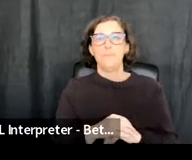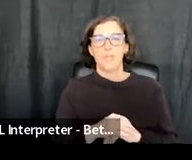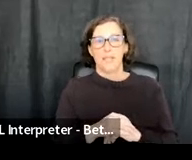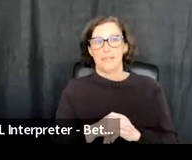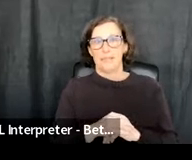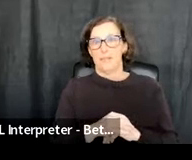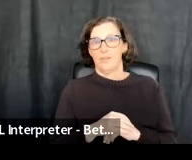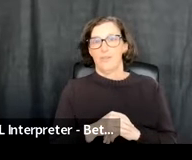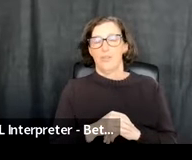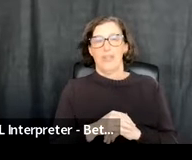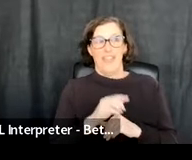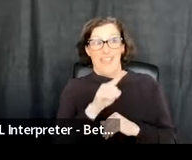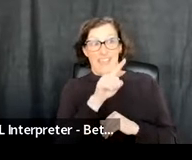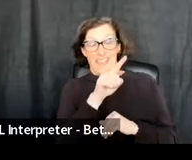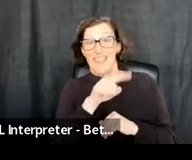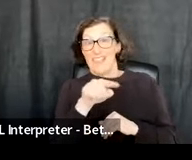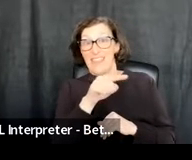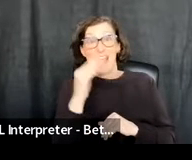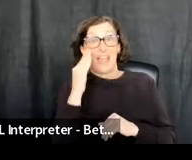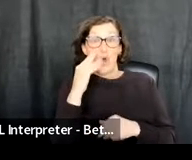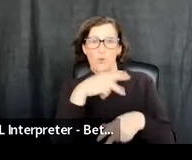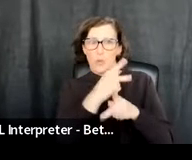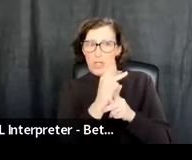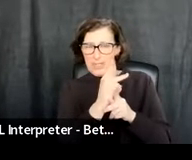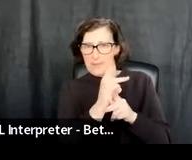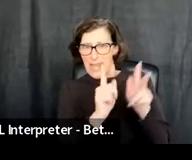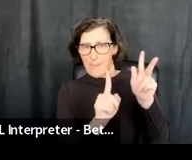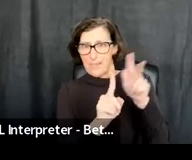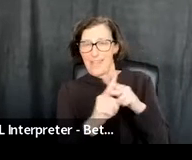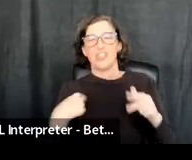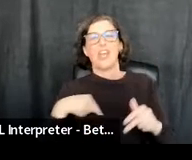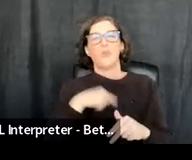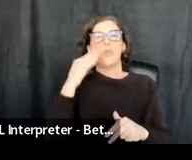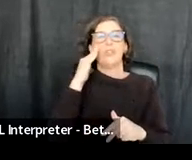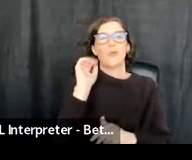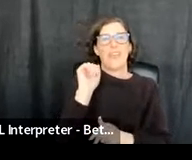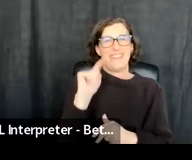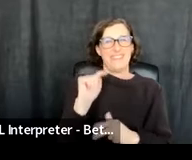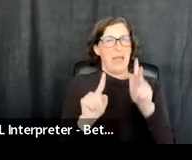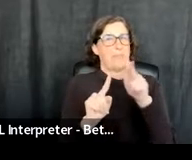productivity application and we know the assistive technology application, and it works really well that way.